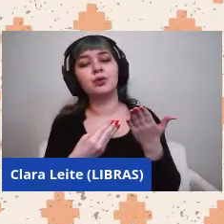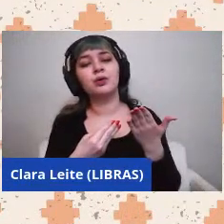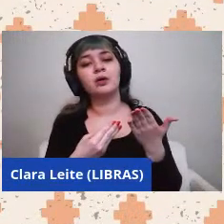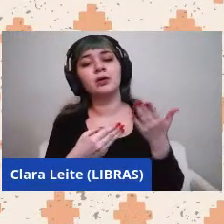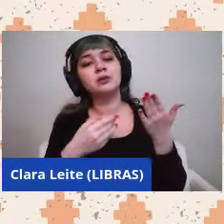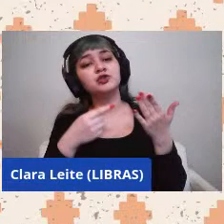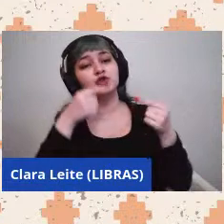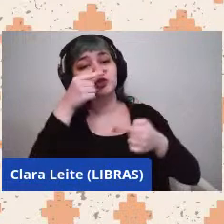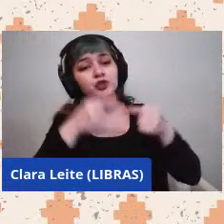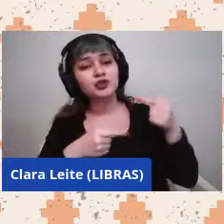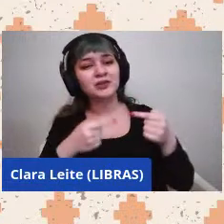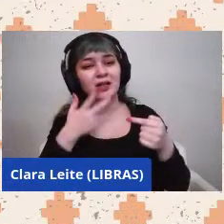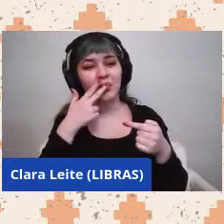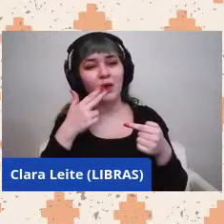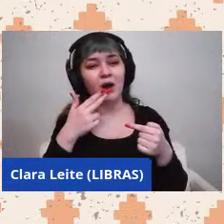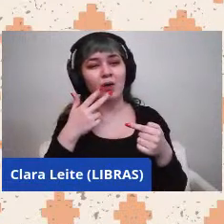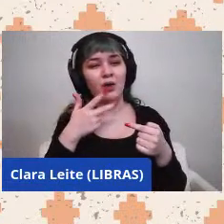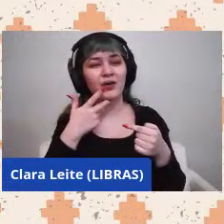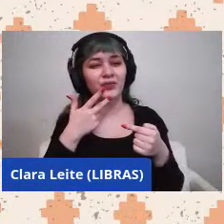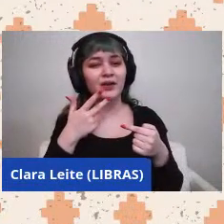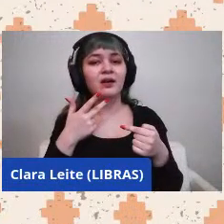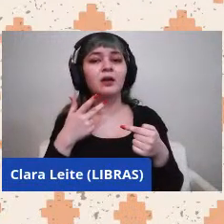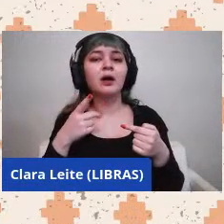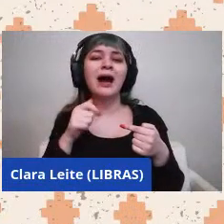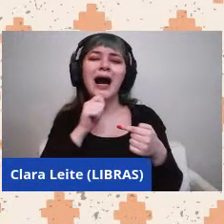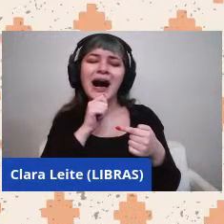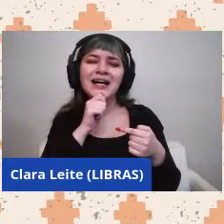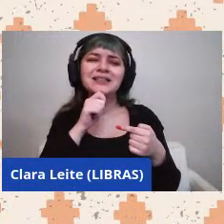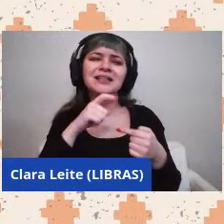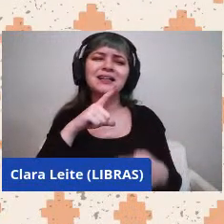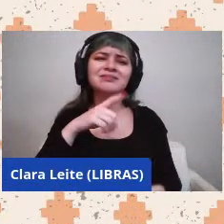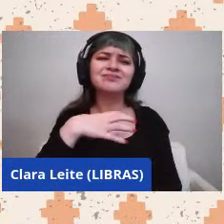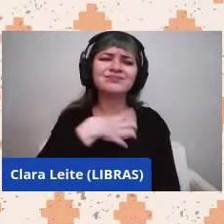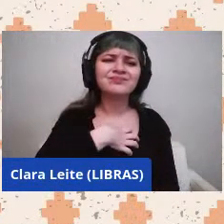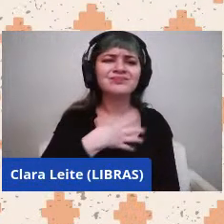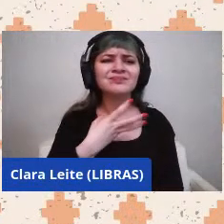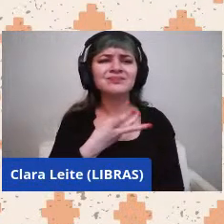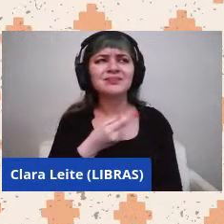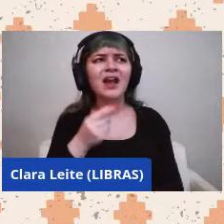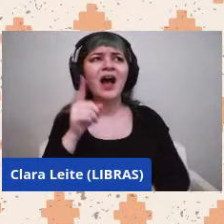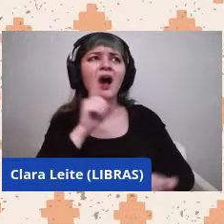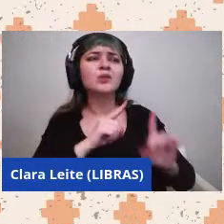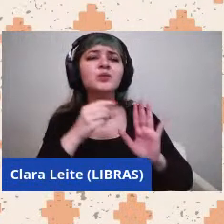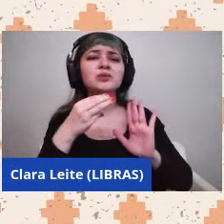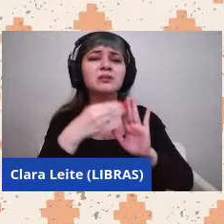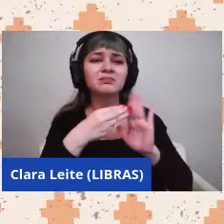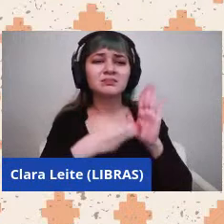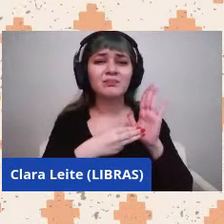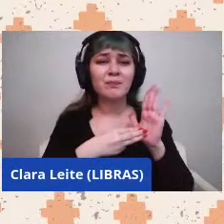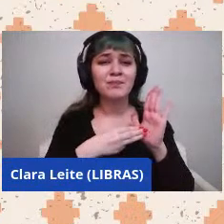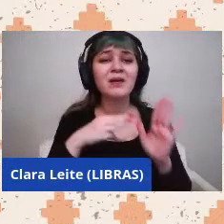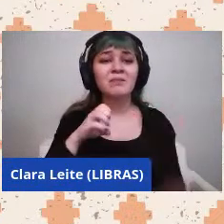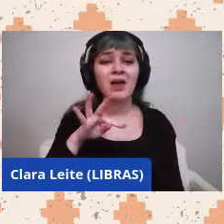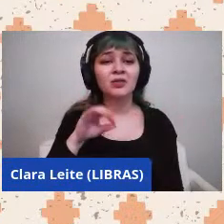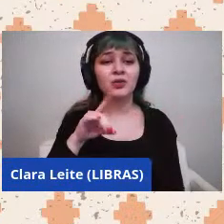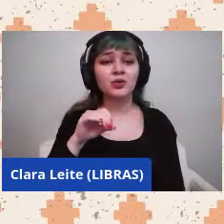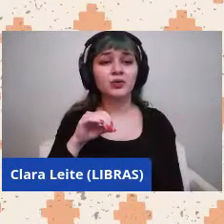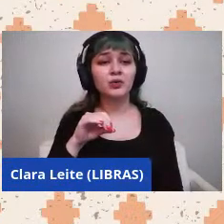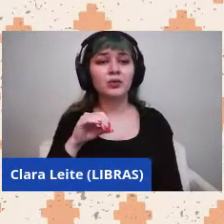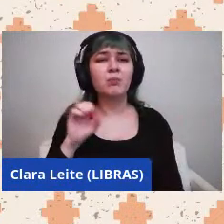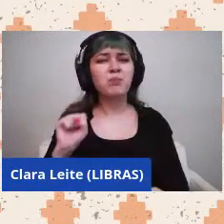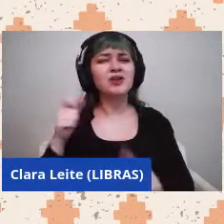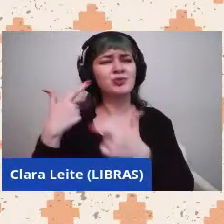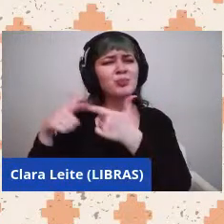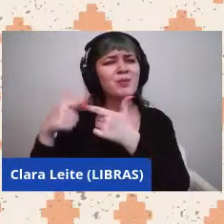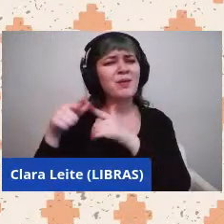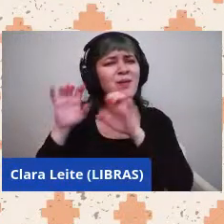although, as I'll mention later, I think there is still a sense that some methods can be seen as ethically